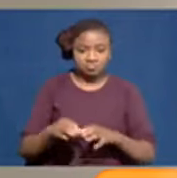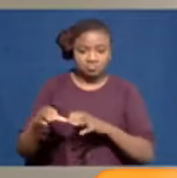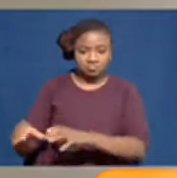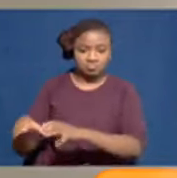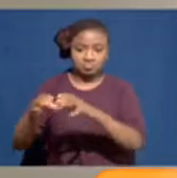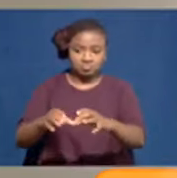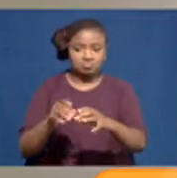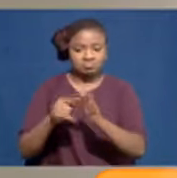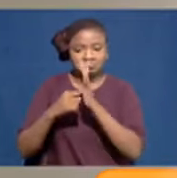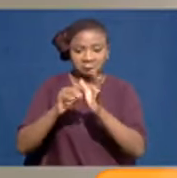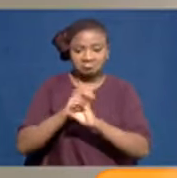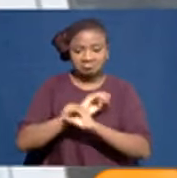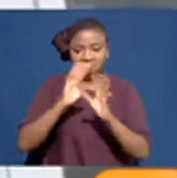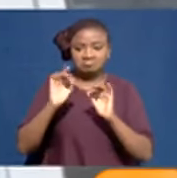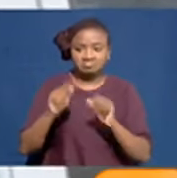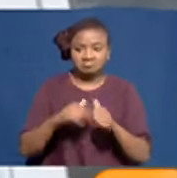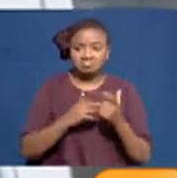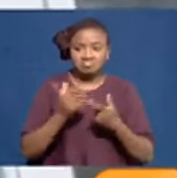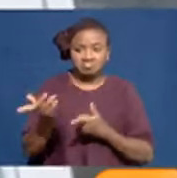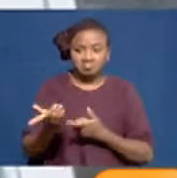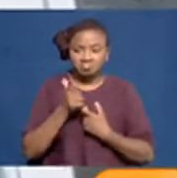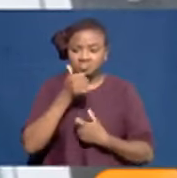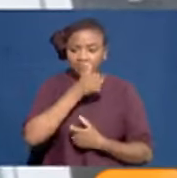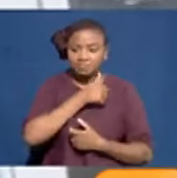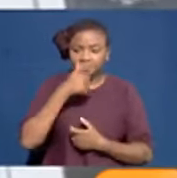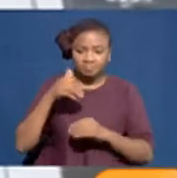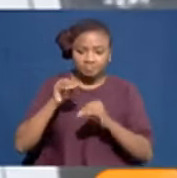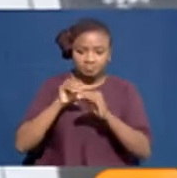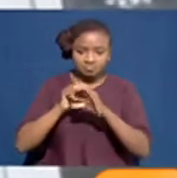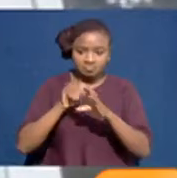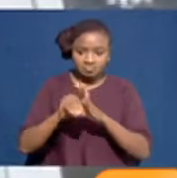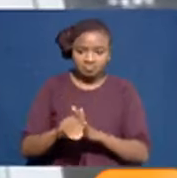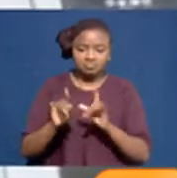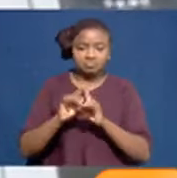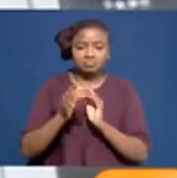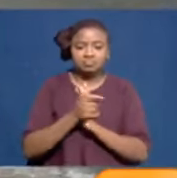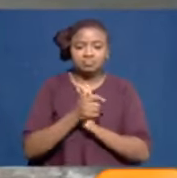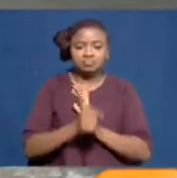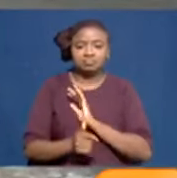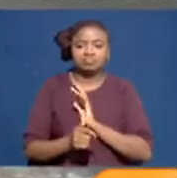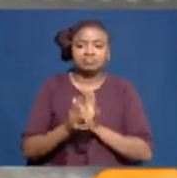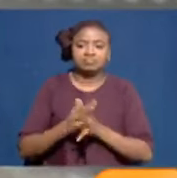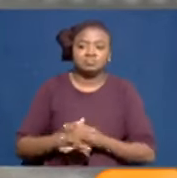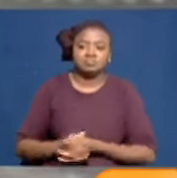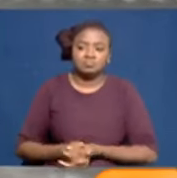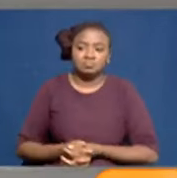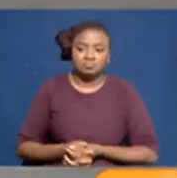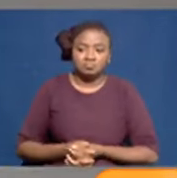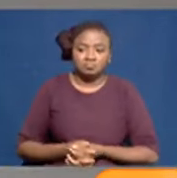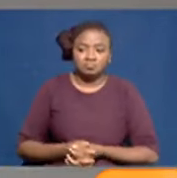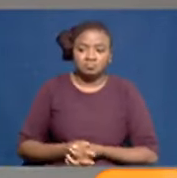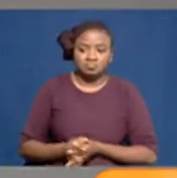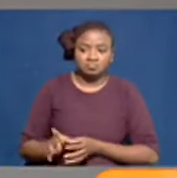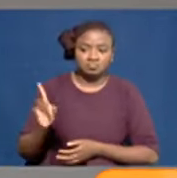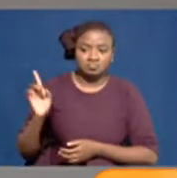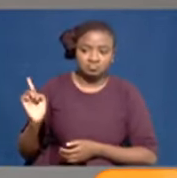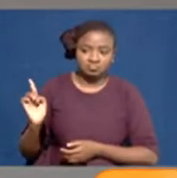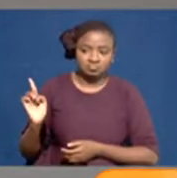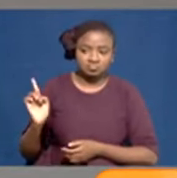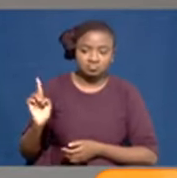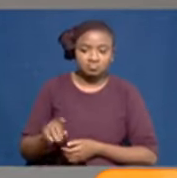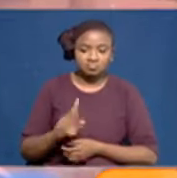its potential to attract private sector capital investments and expertise. New KCC, which is playing